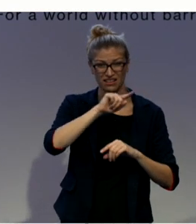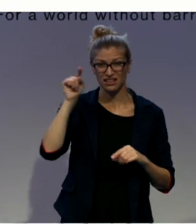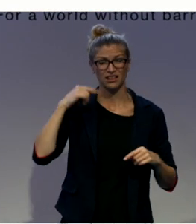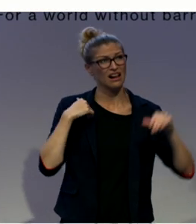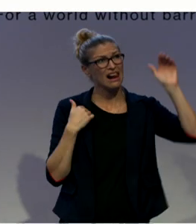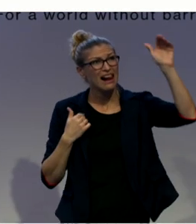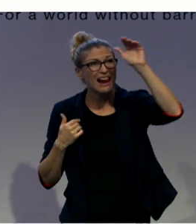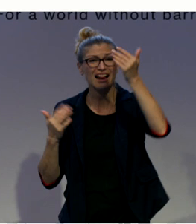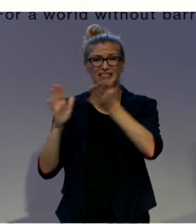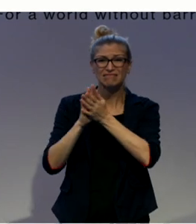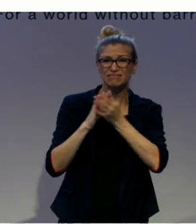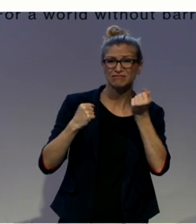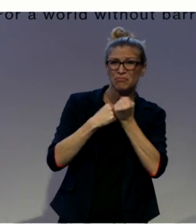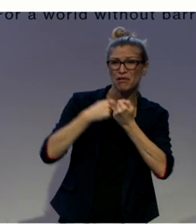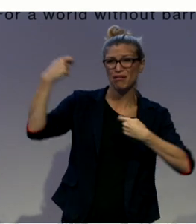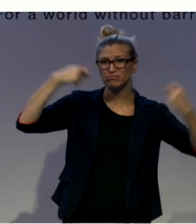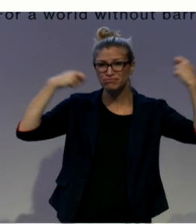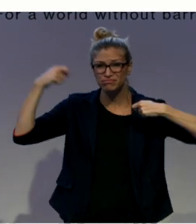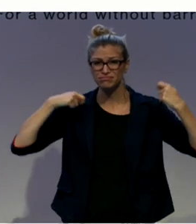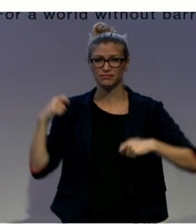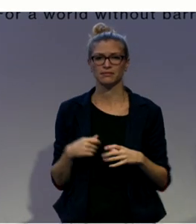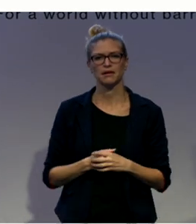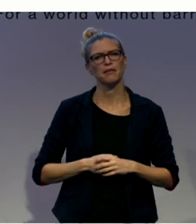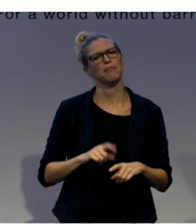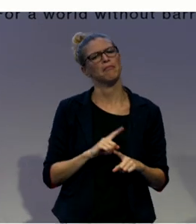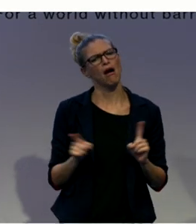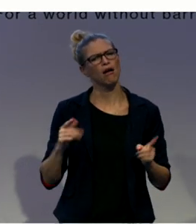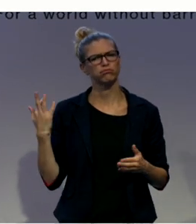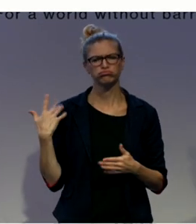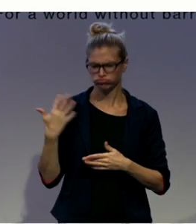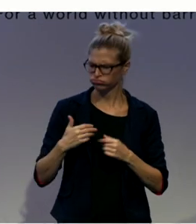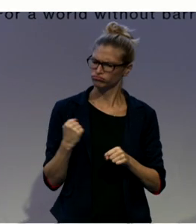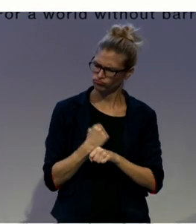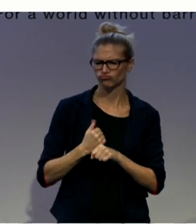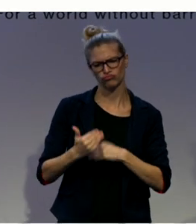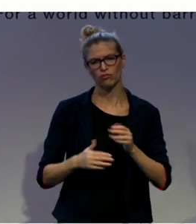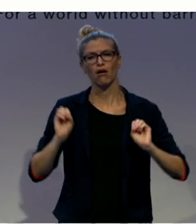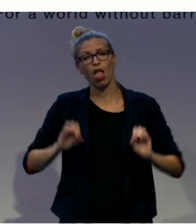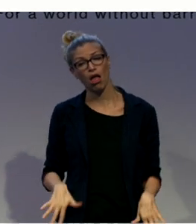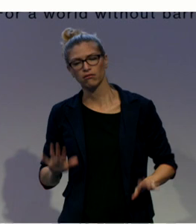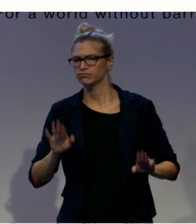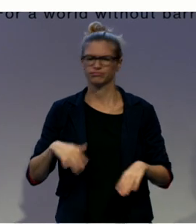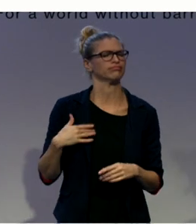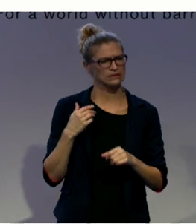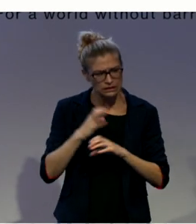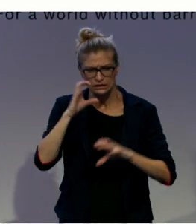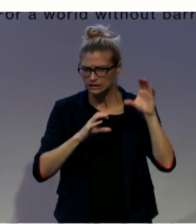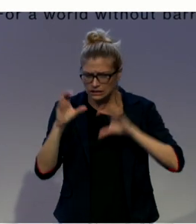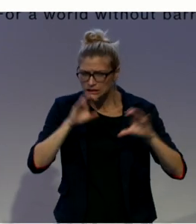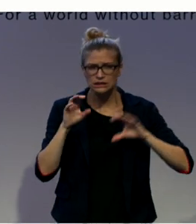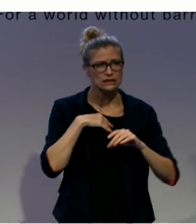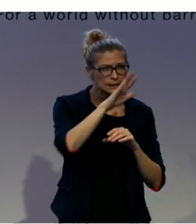way forward, and we will work in partnership with HIL, the government, and